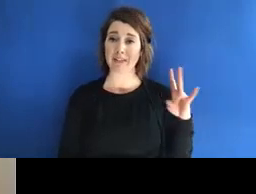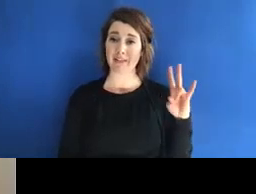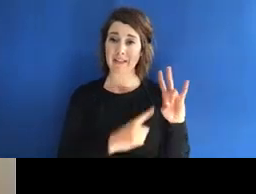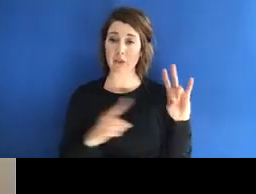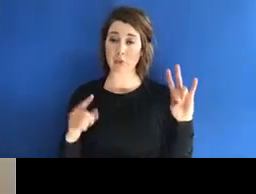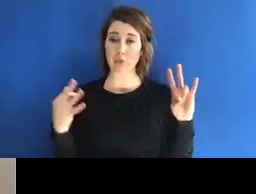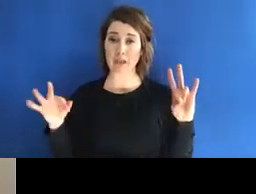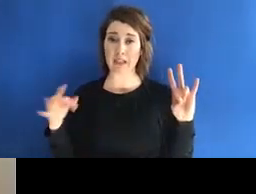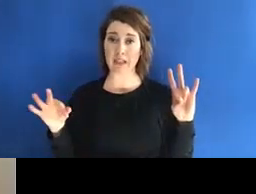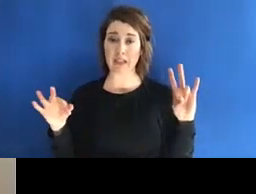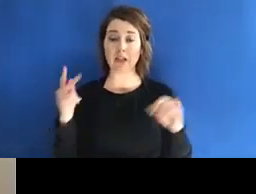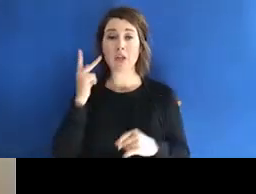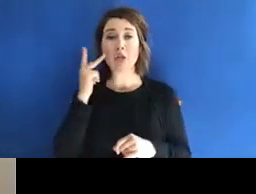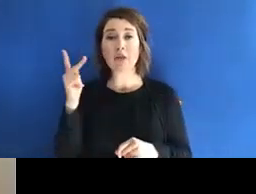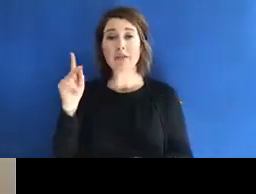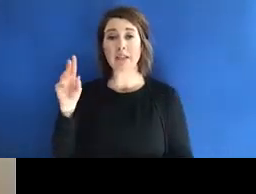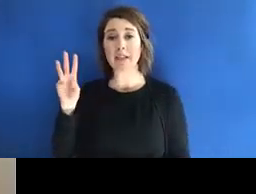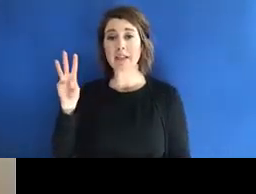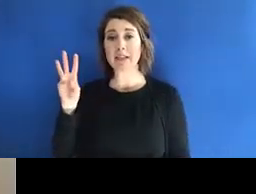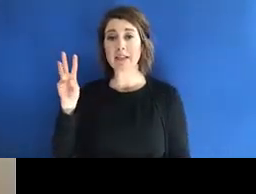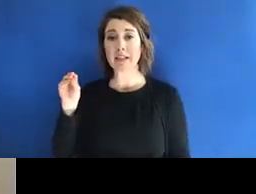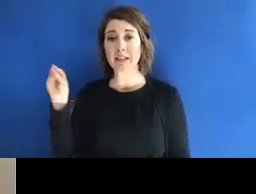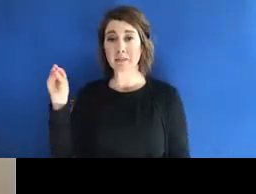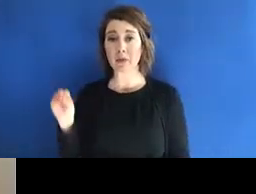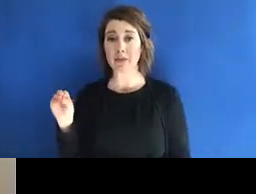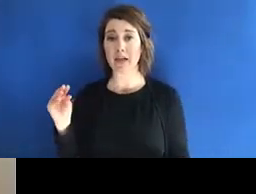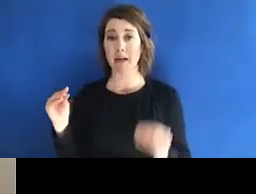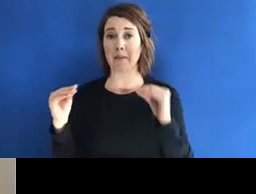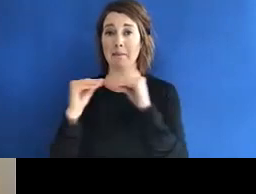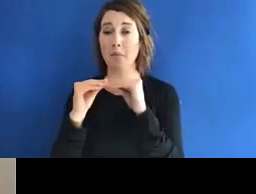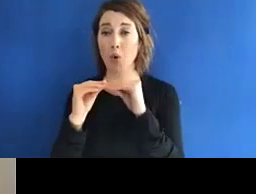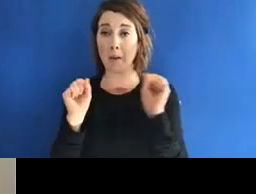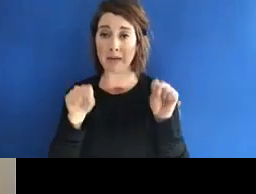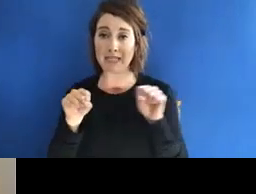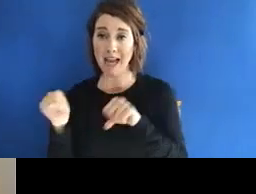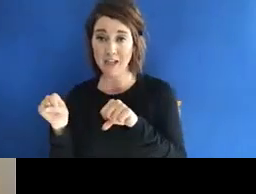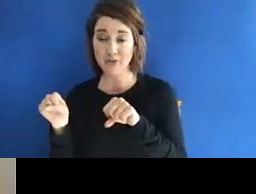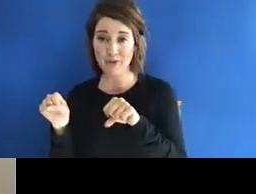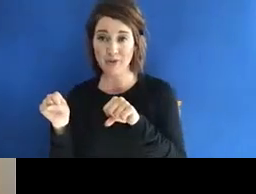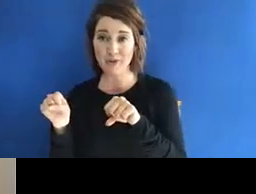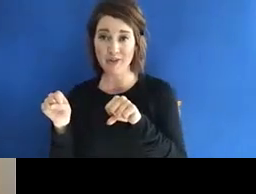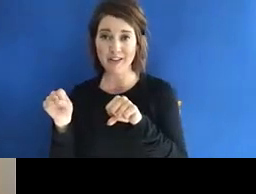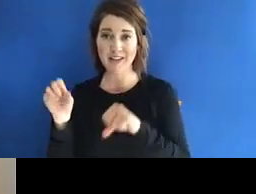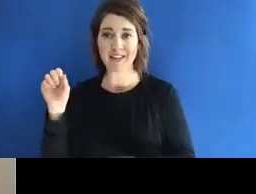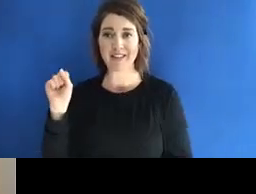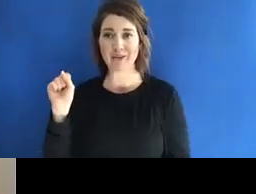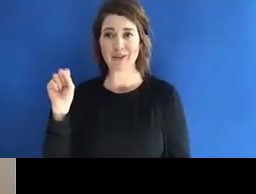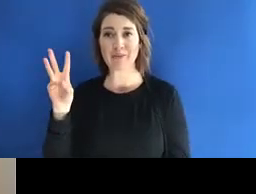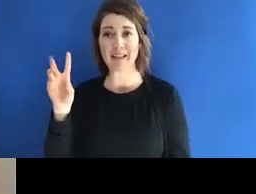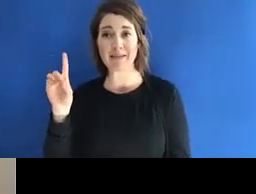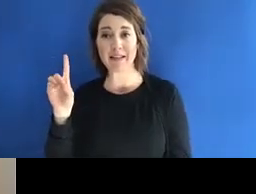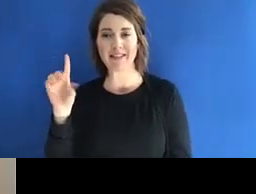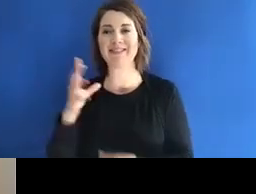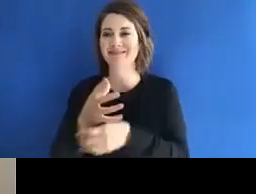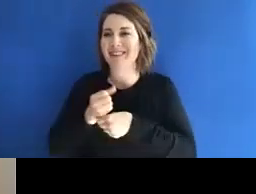you'll see here that 60% more potentially eligible students with disabilities are receiving